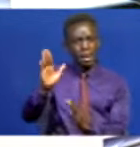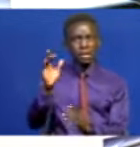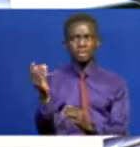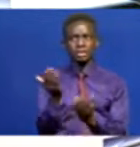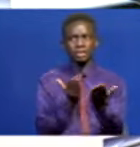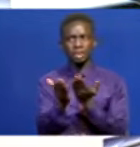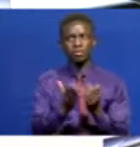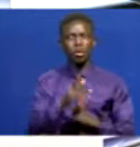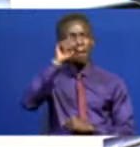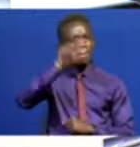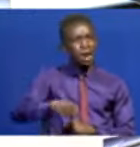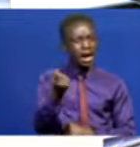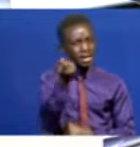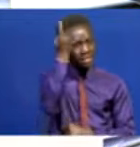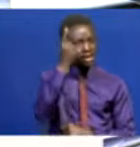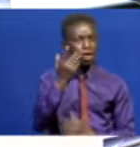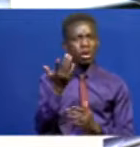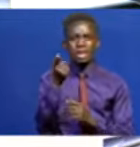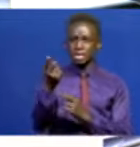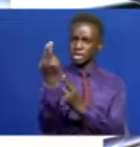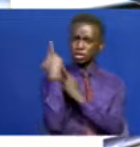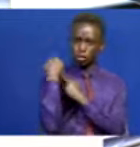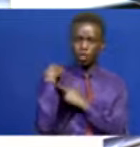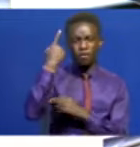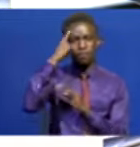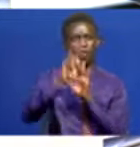of representation